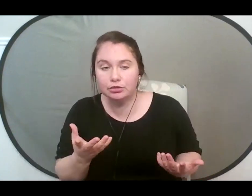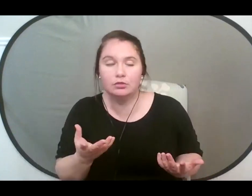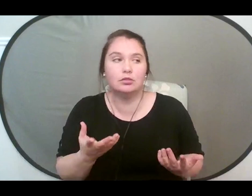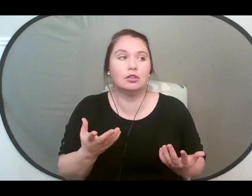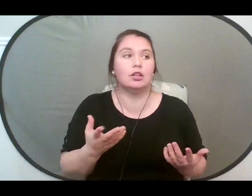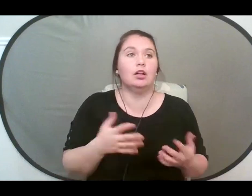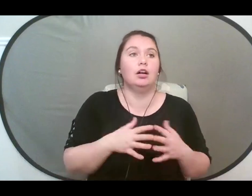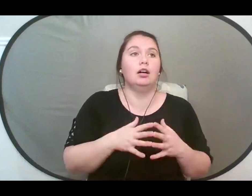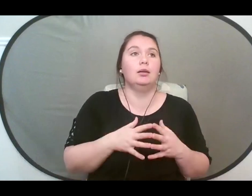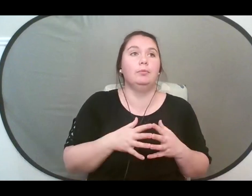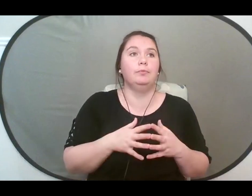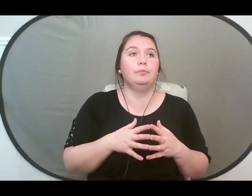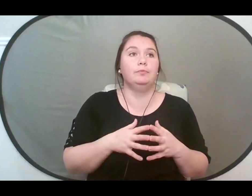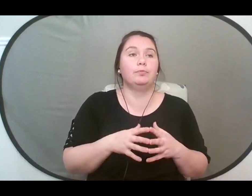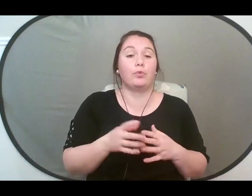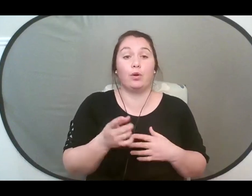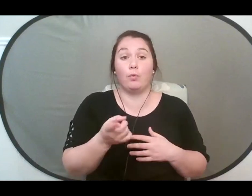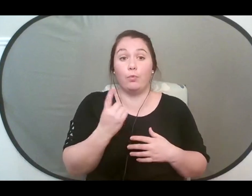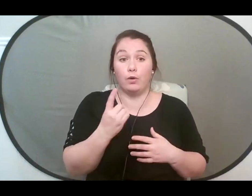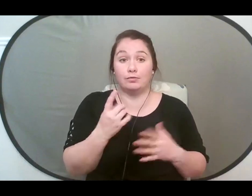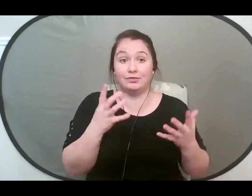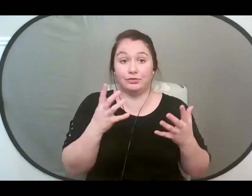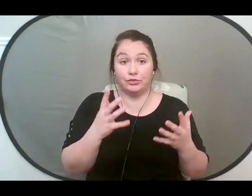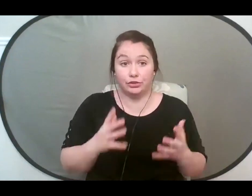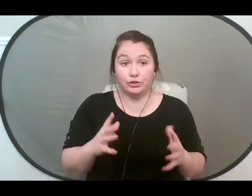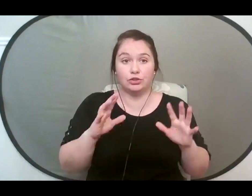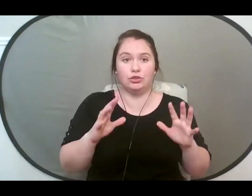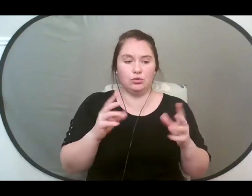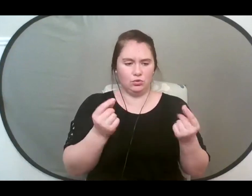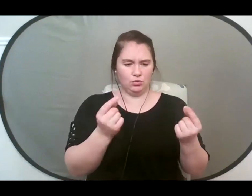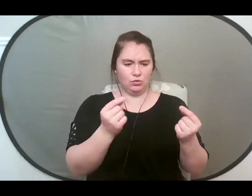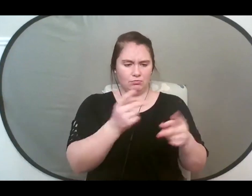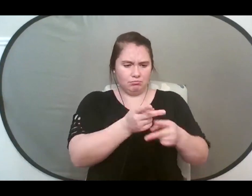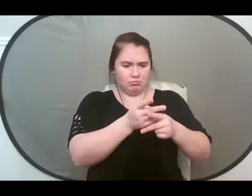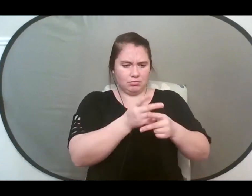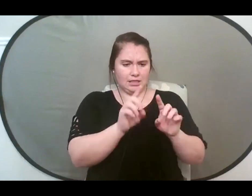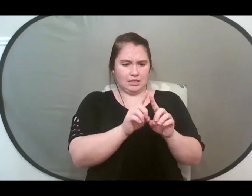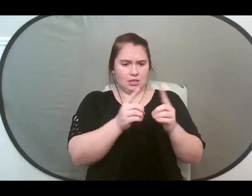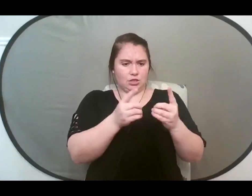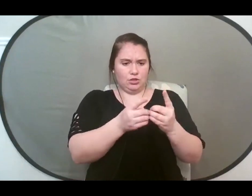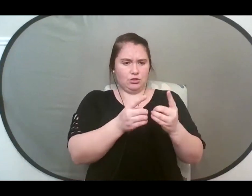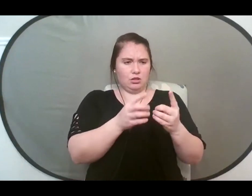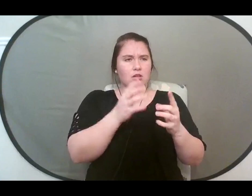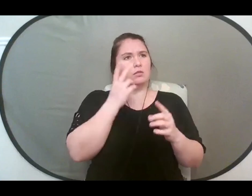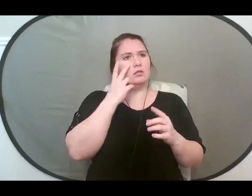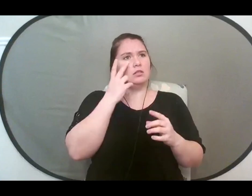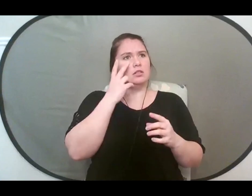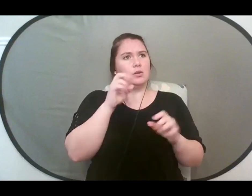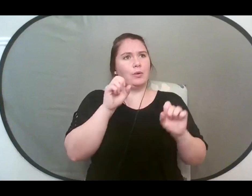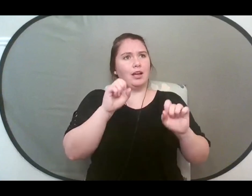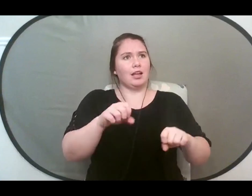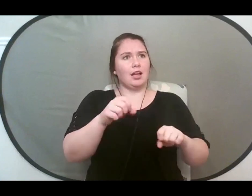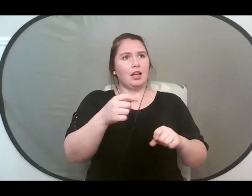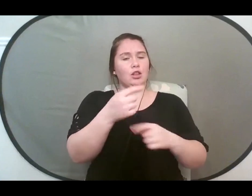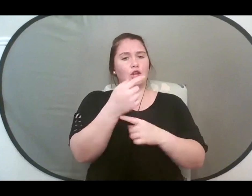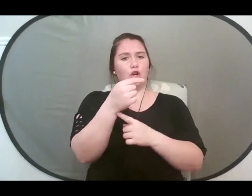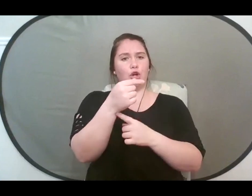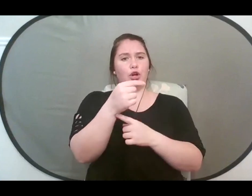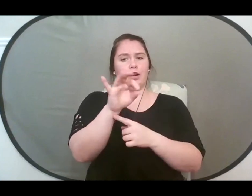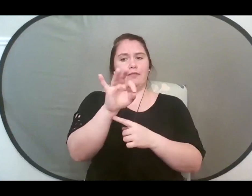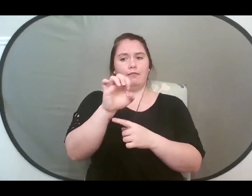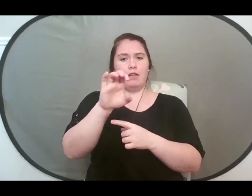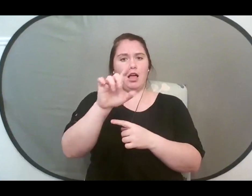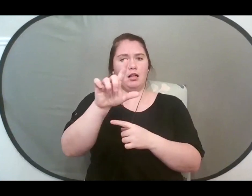one thing discussed was by configuring the district differently, is there a way to kind of get that greenfield tract? And we talked about how that kind of has been,